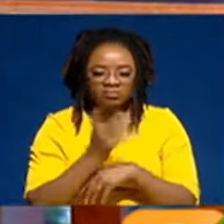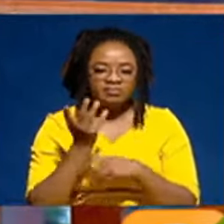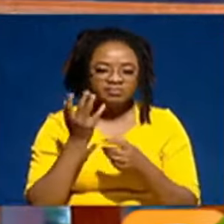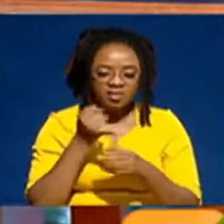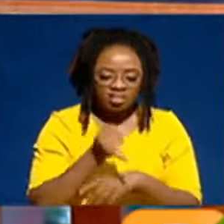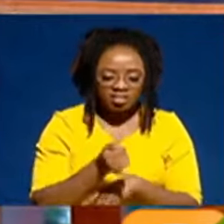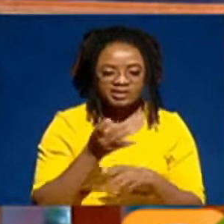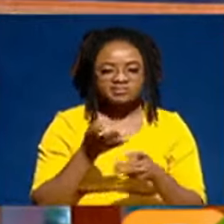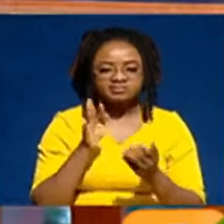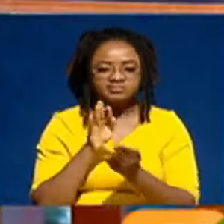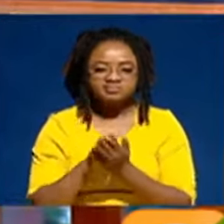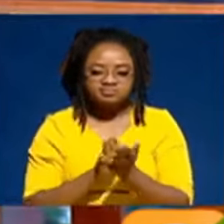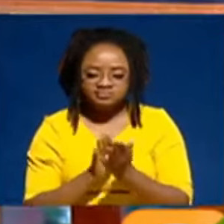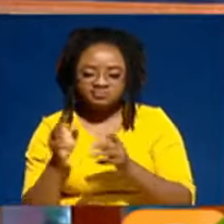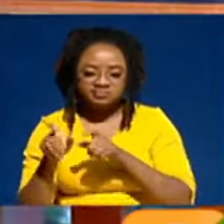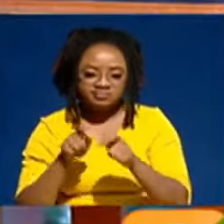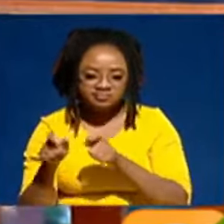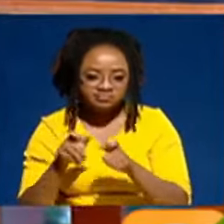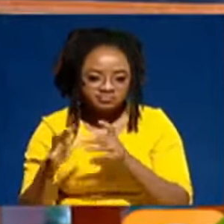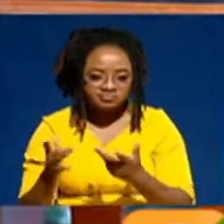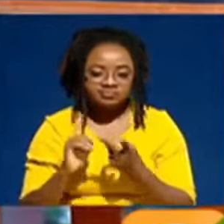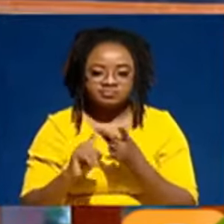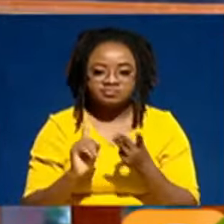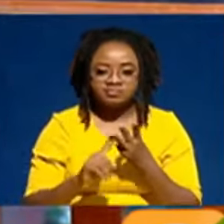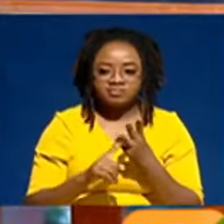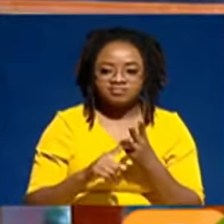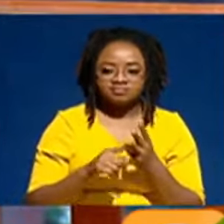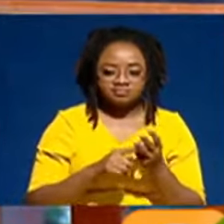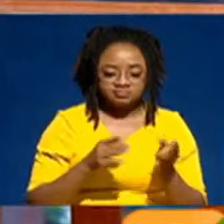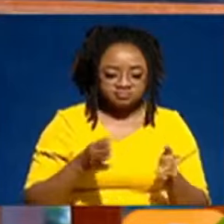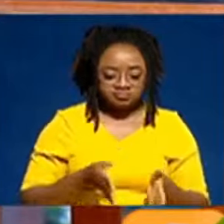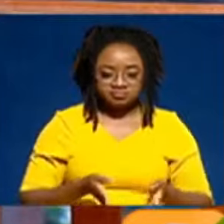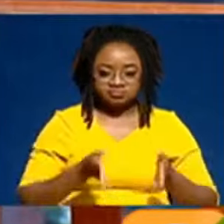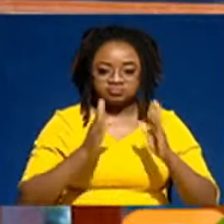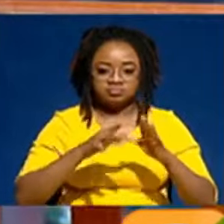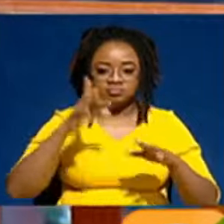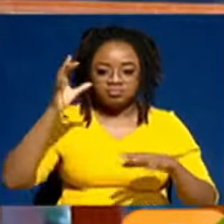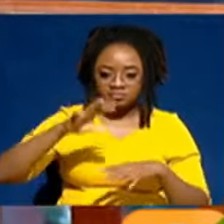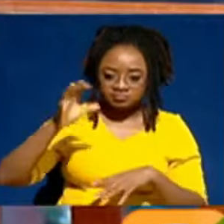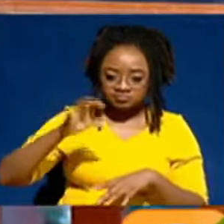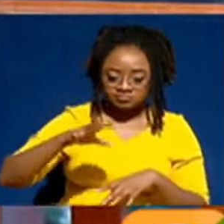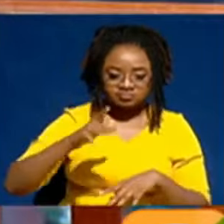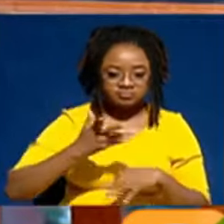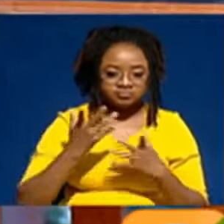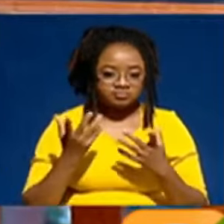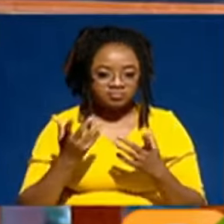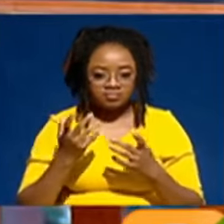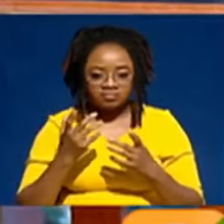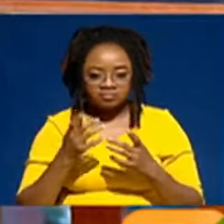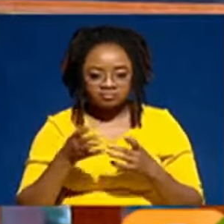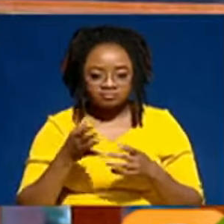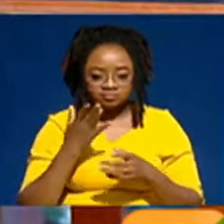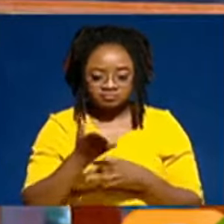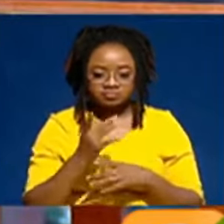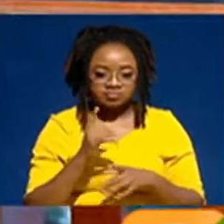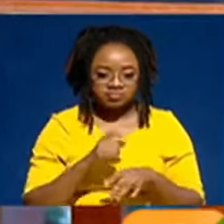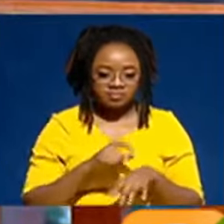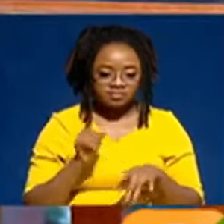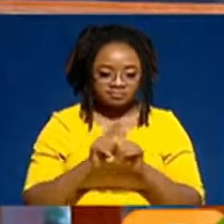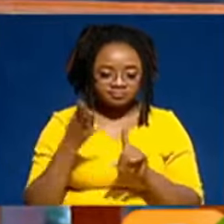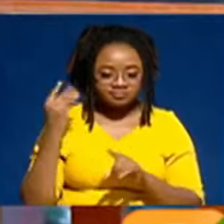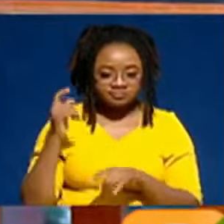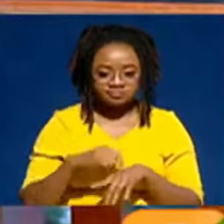wins. I don't know how far they've gone with transport, public transport. When at least President Uhuru was there, I think